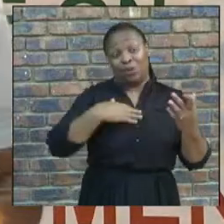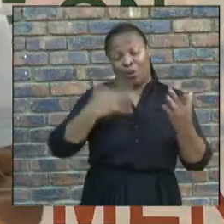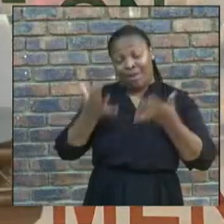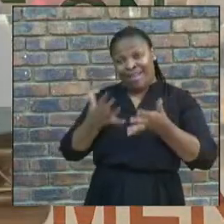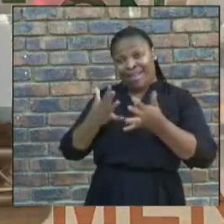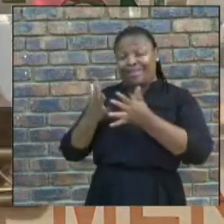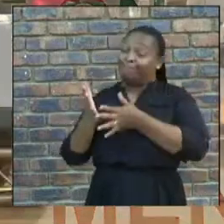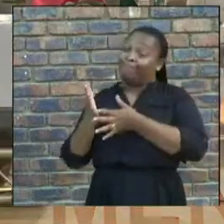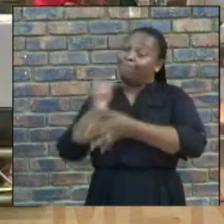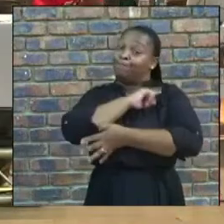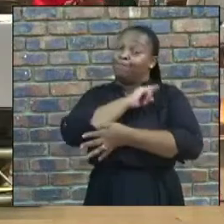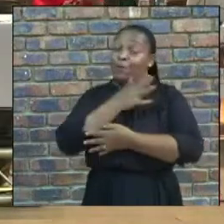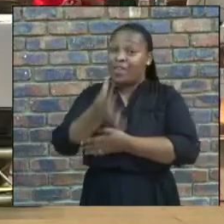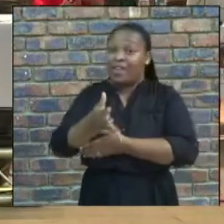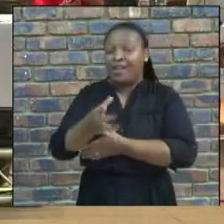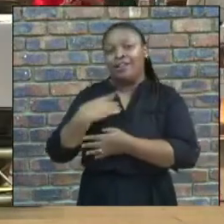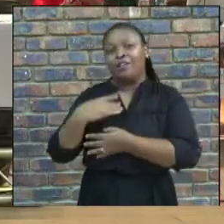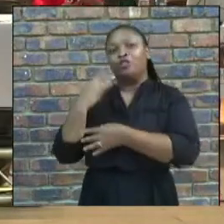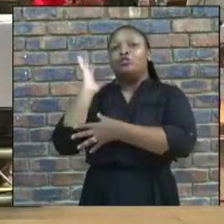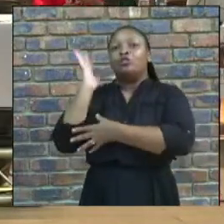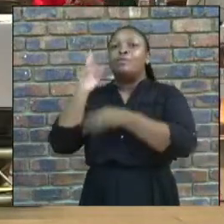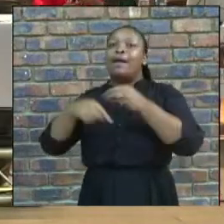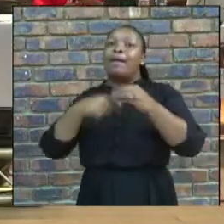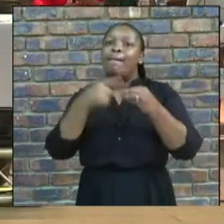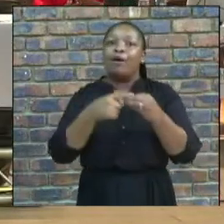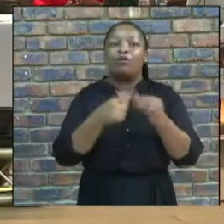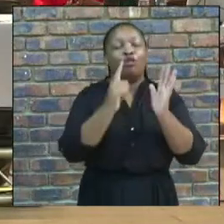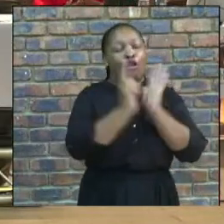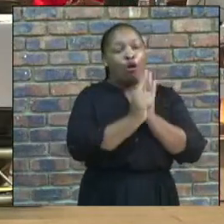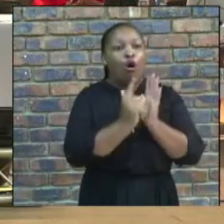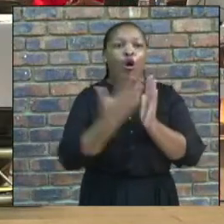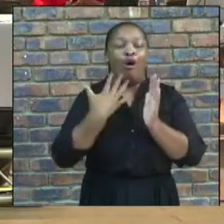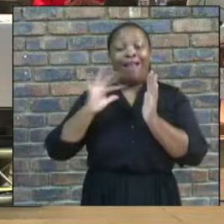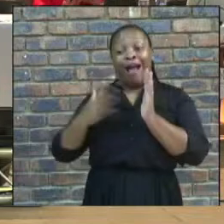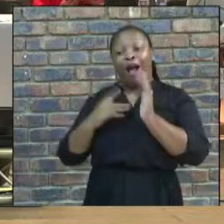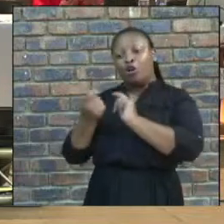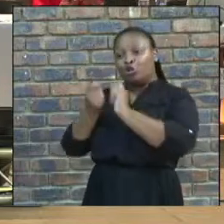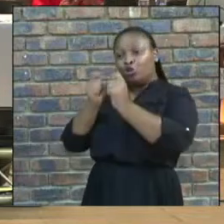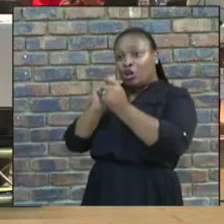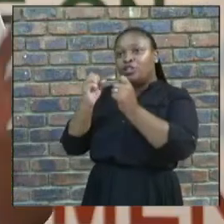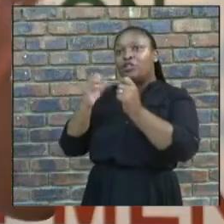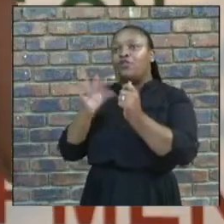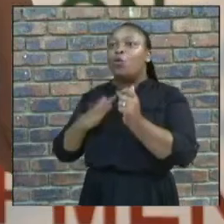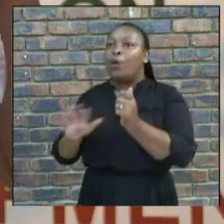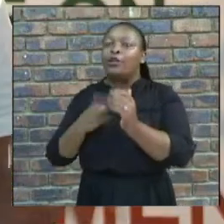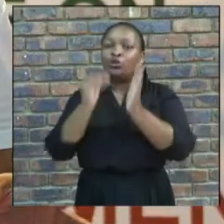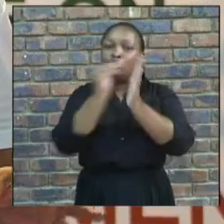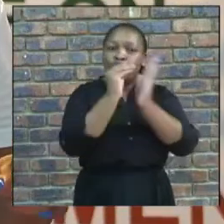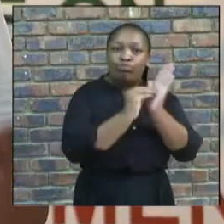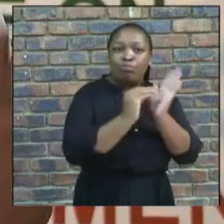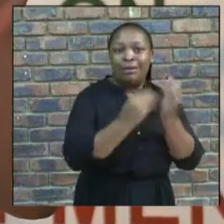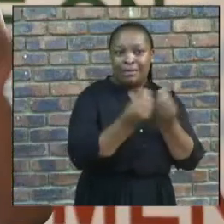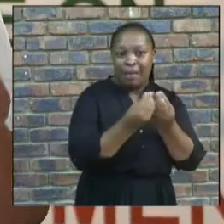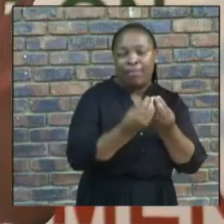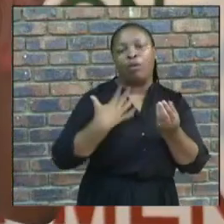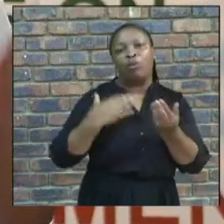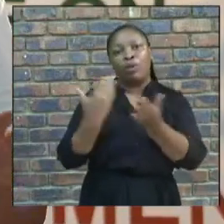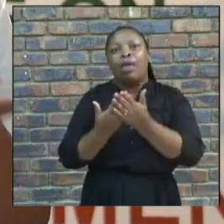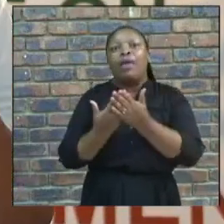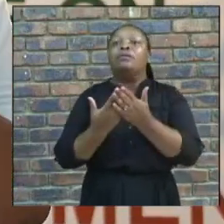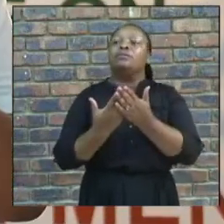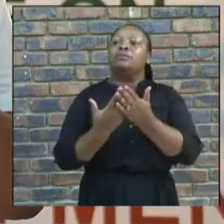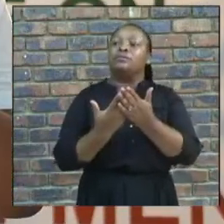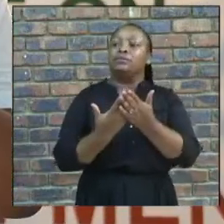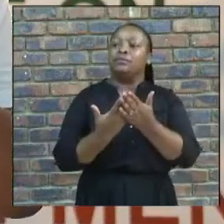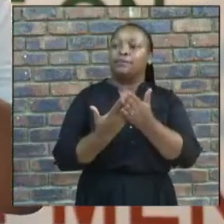laws. We are contributing to the law or the bill that is going to talk about petroleum, regulate